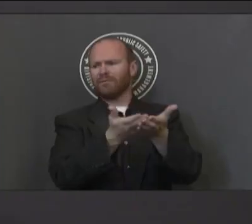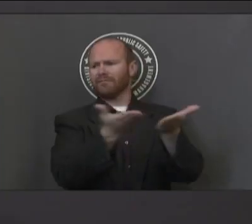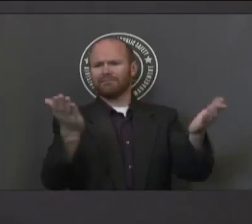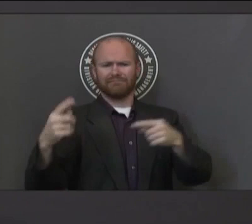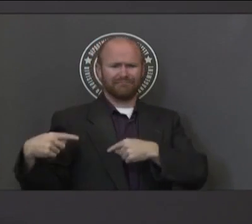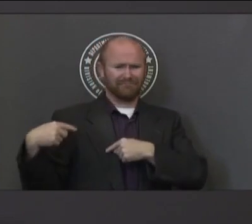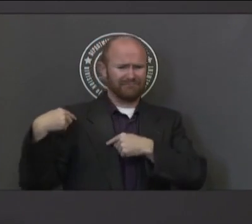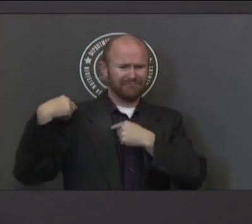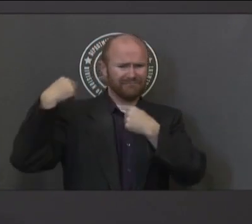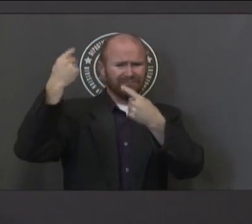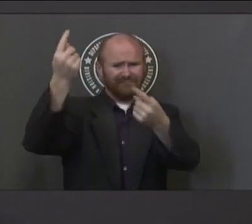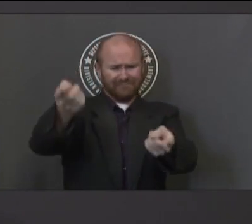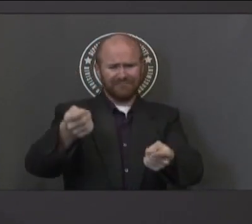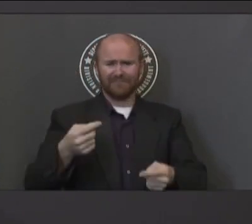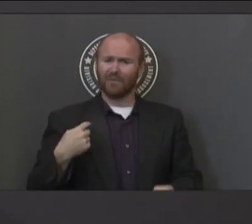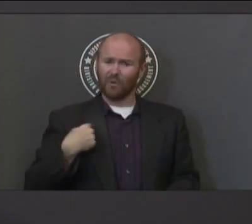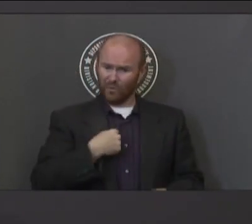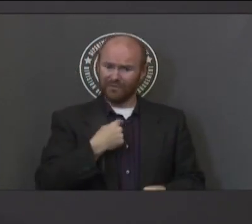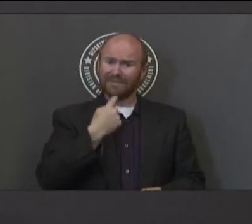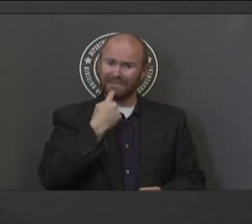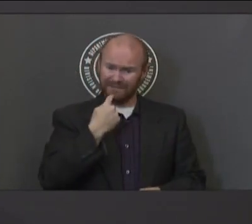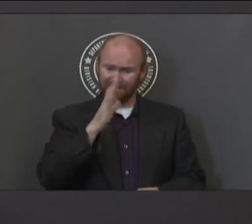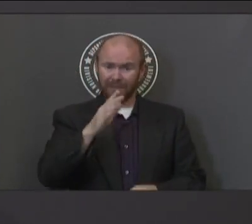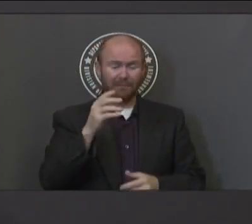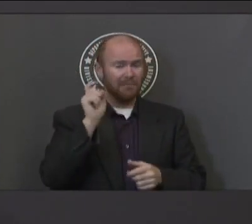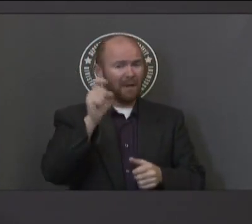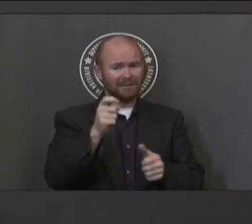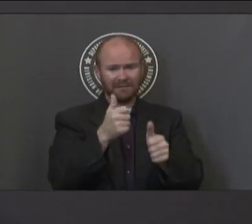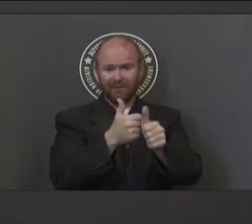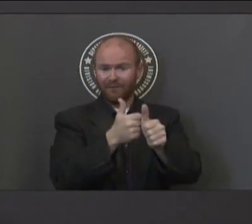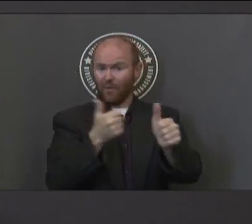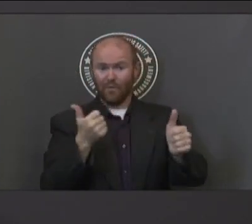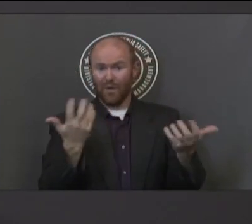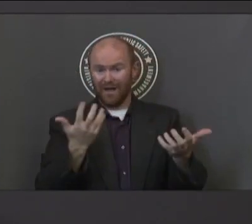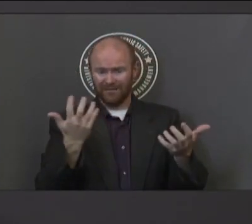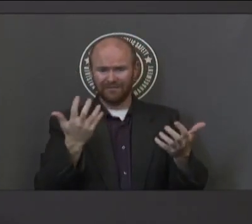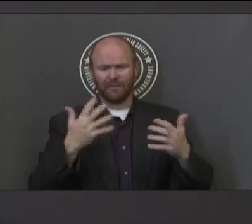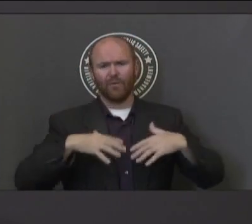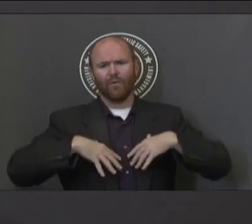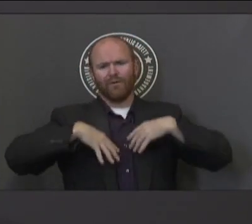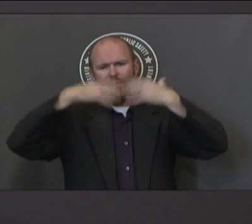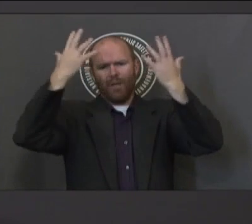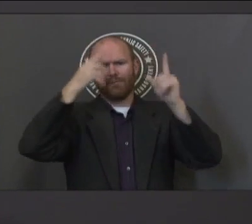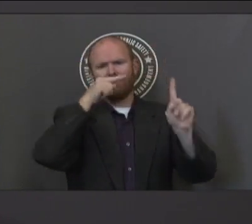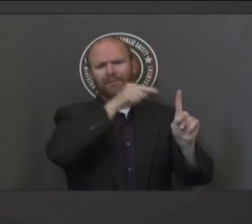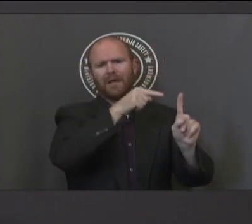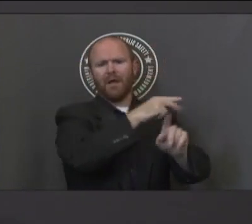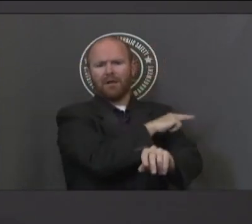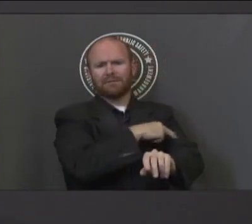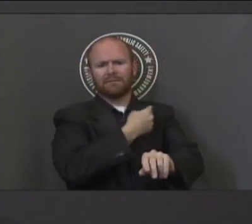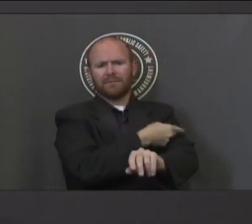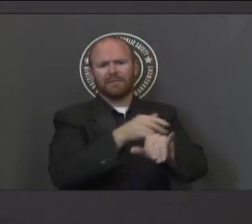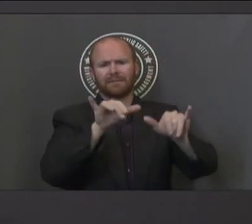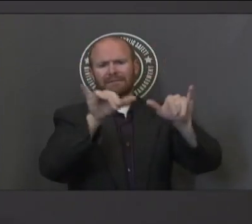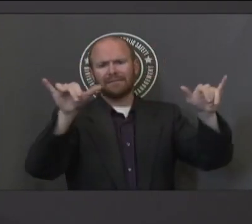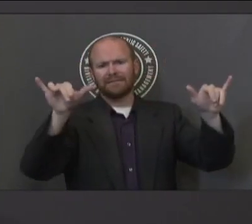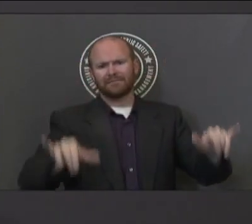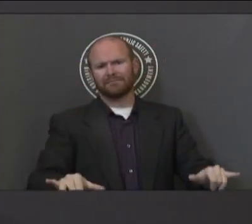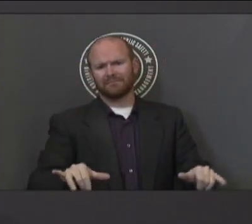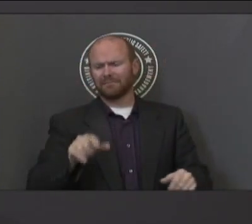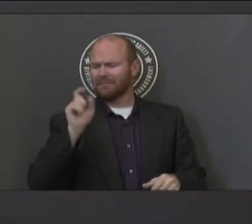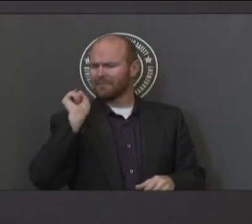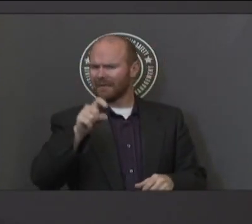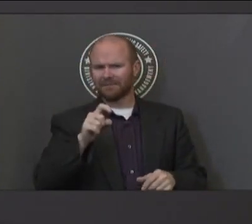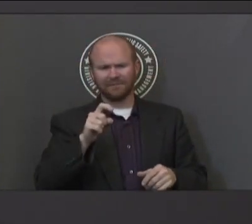We've said to the people of Utah, one of the things we must avoid is the overwhelming of our hospital and our medical system.